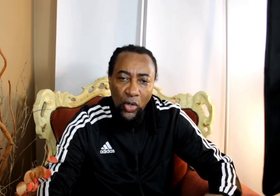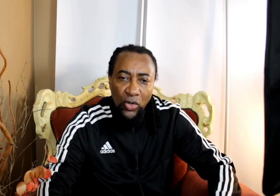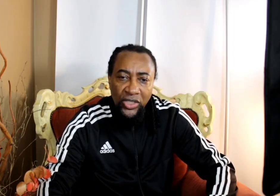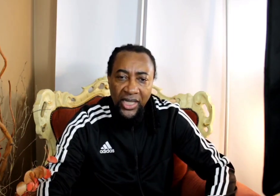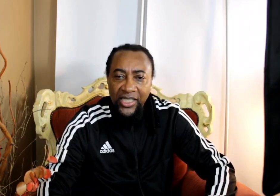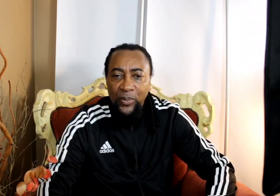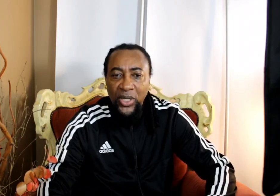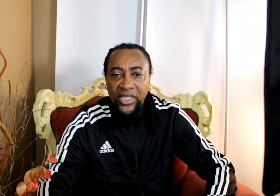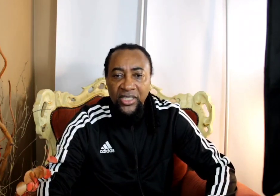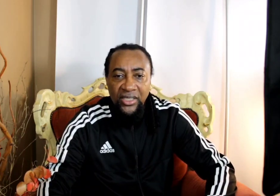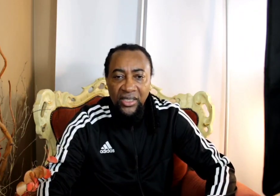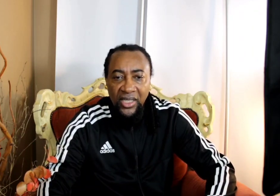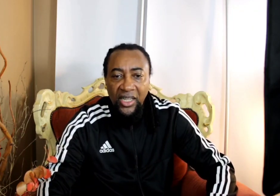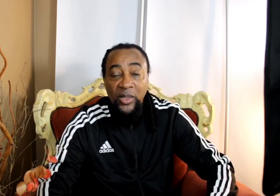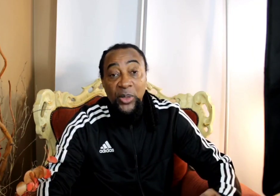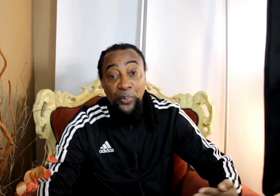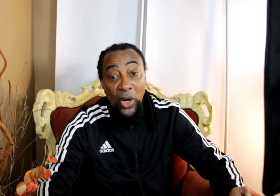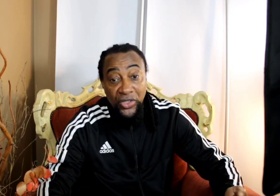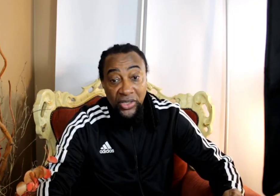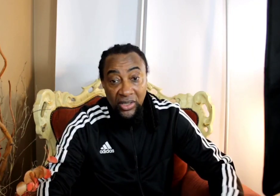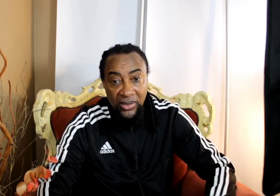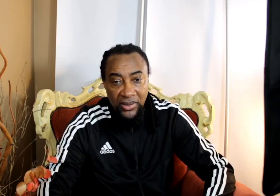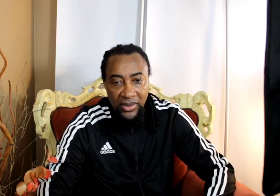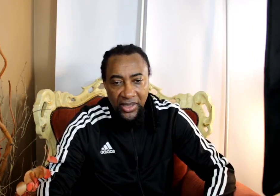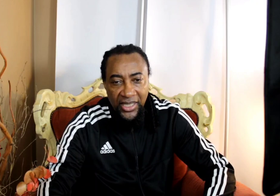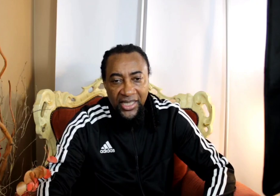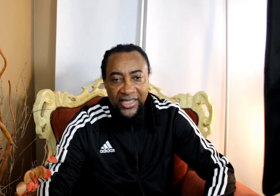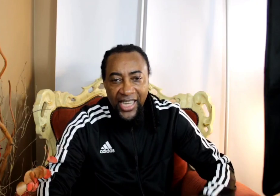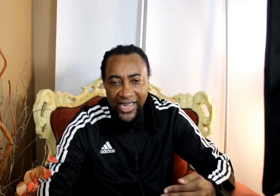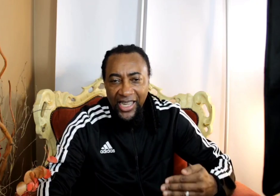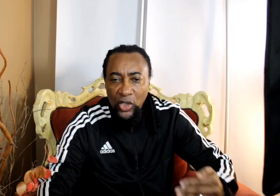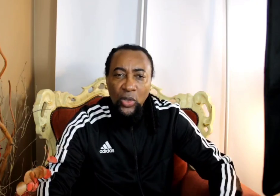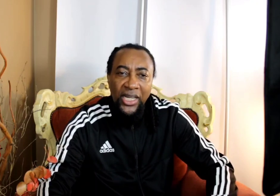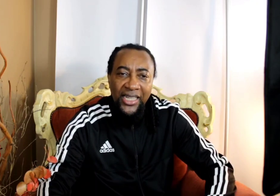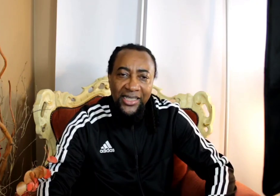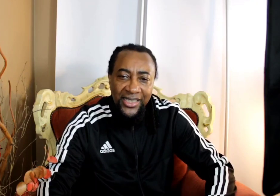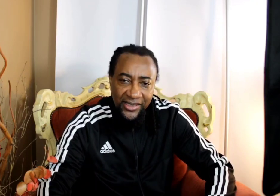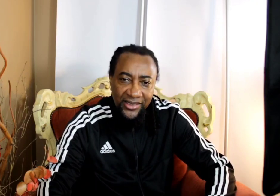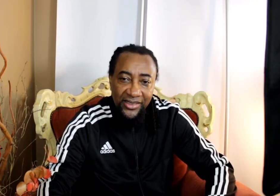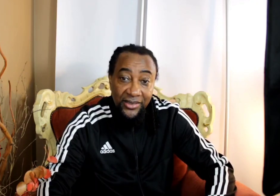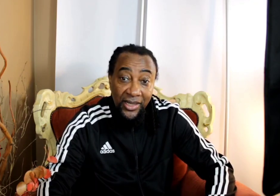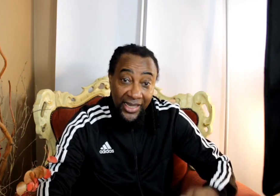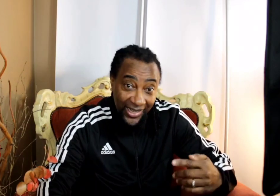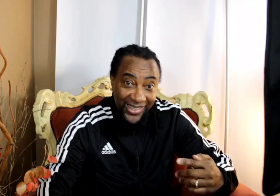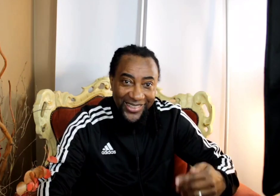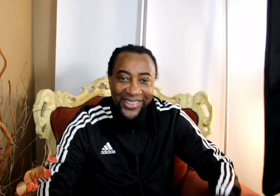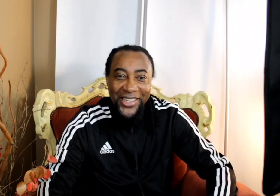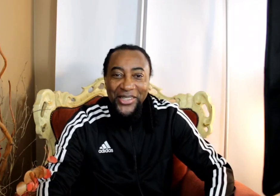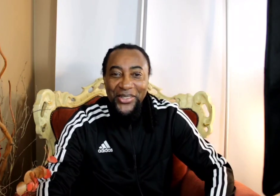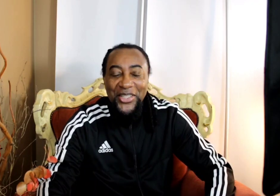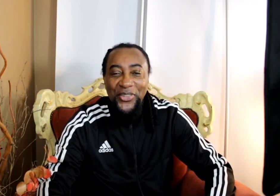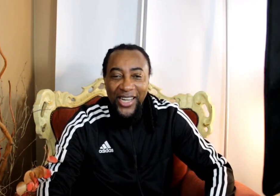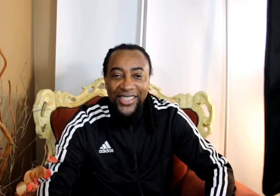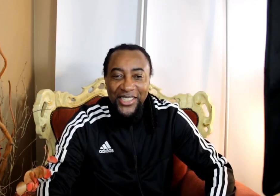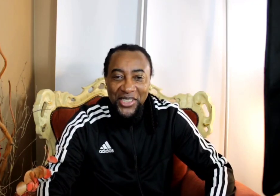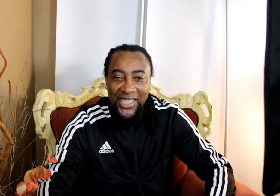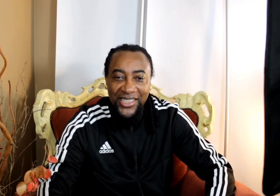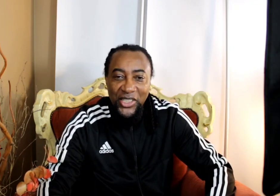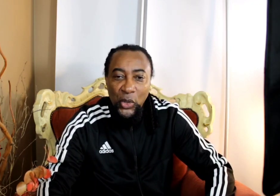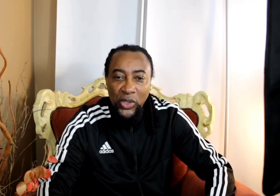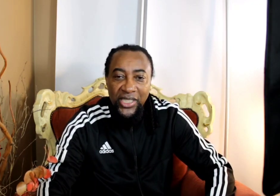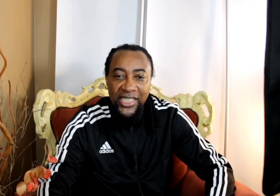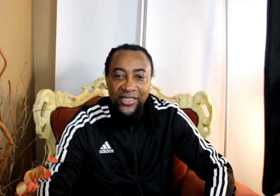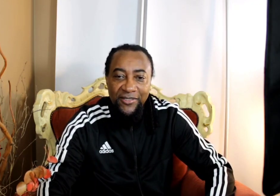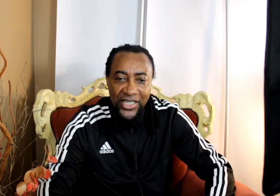again rose and in the process got a bit personal. Take a look and a listen again to this final